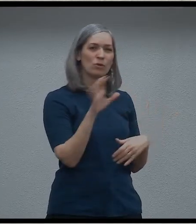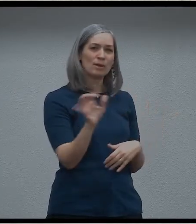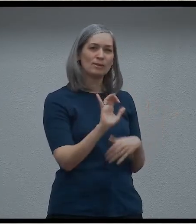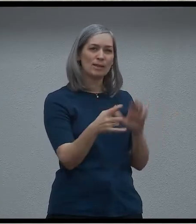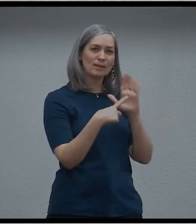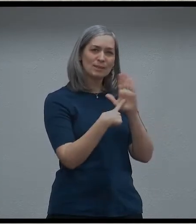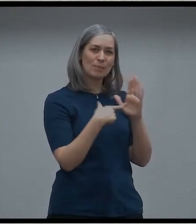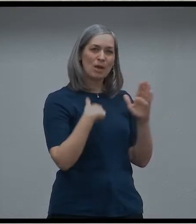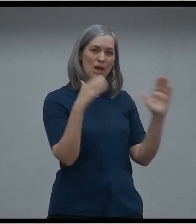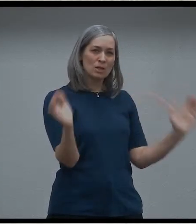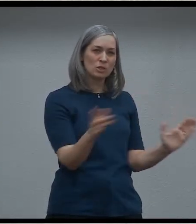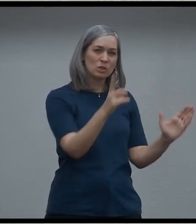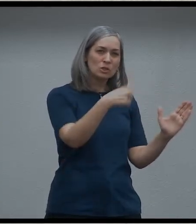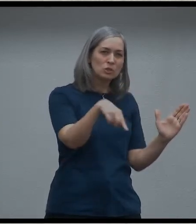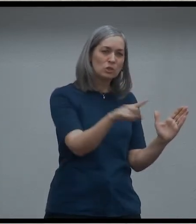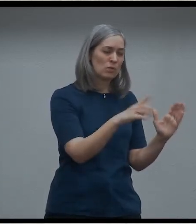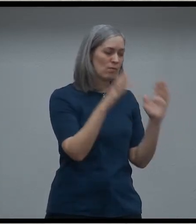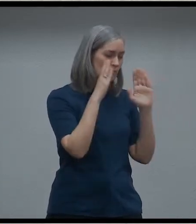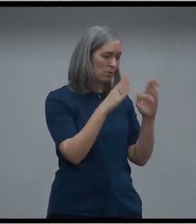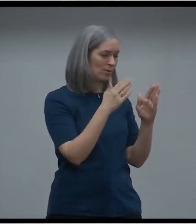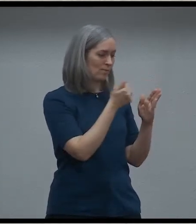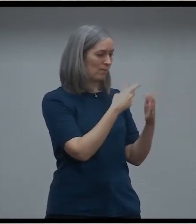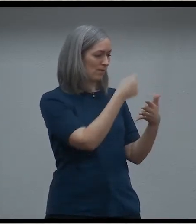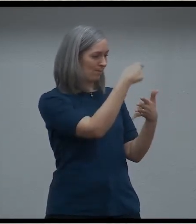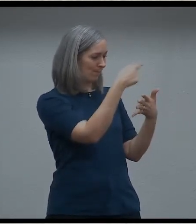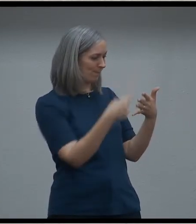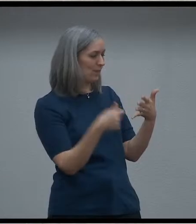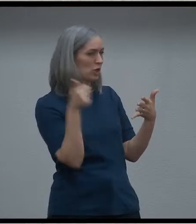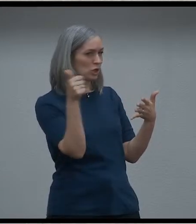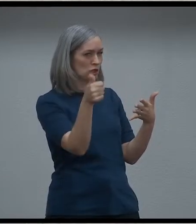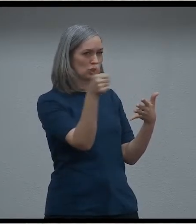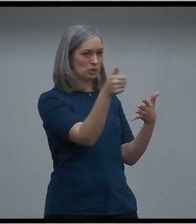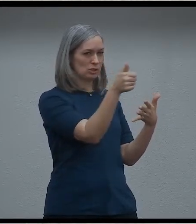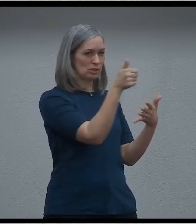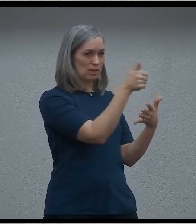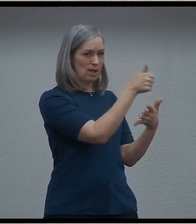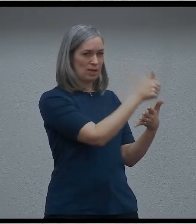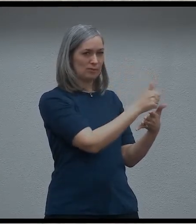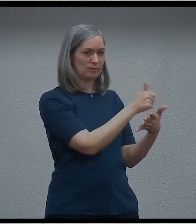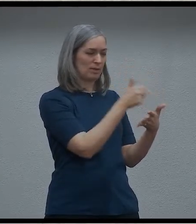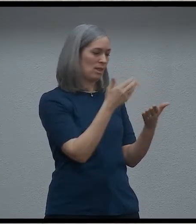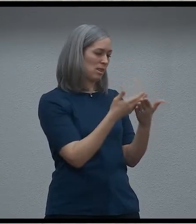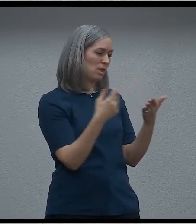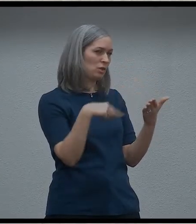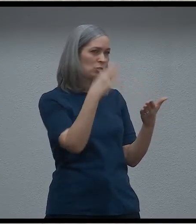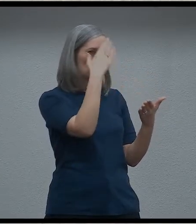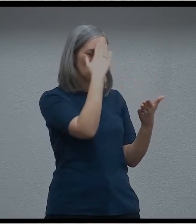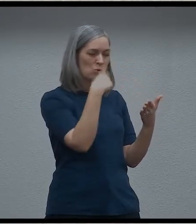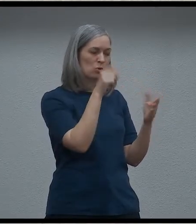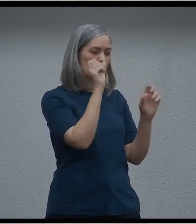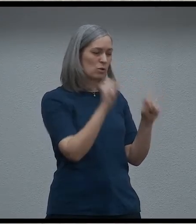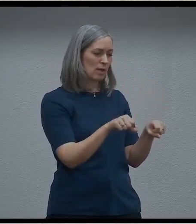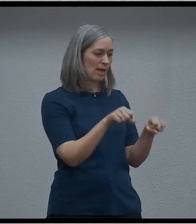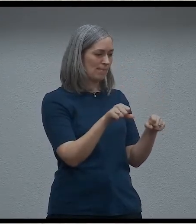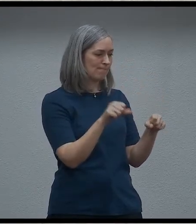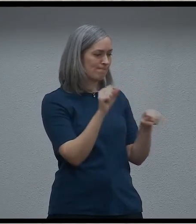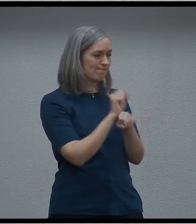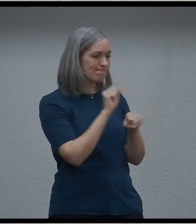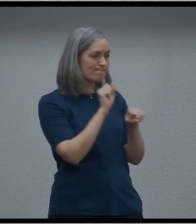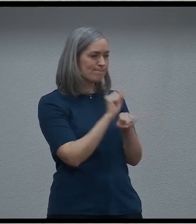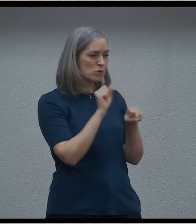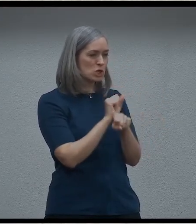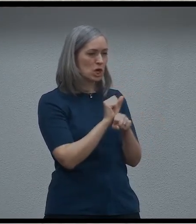I would encourage you to focus on a few of these things yourselves, ones that you know that you can work on and actively try to hold yourself accountable for.